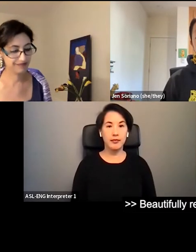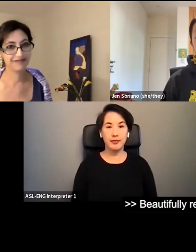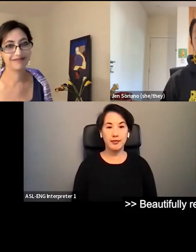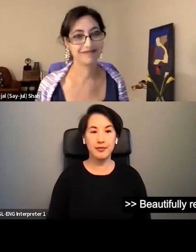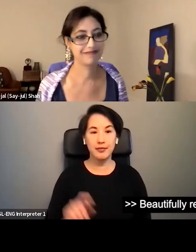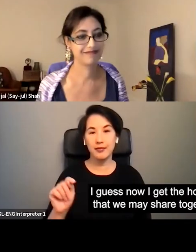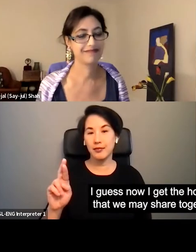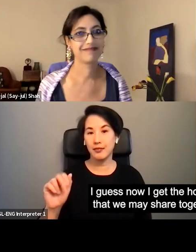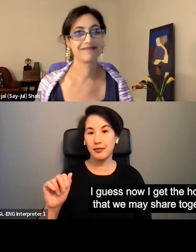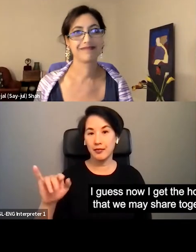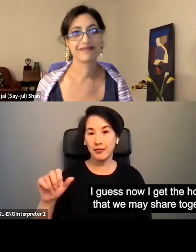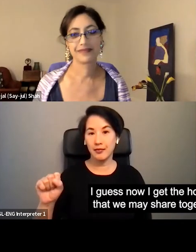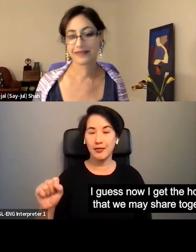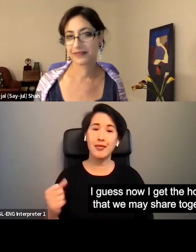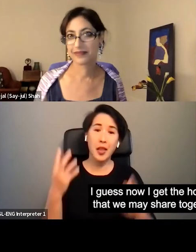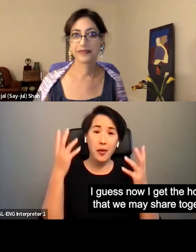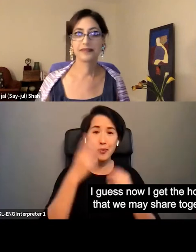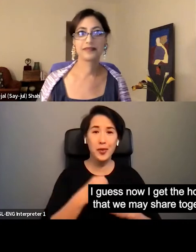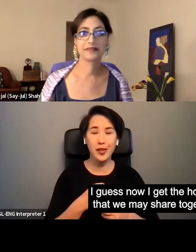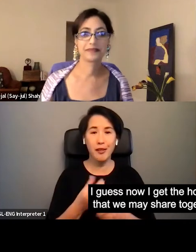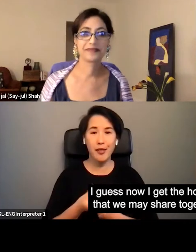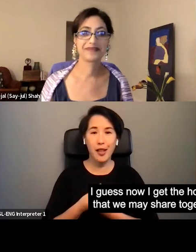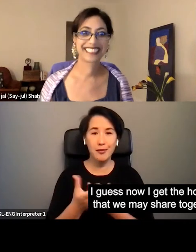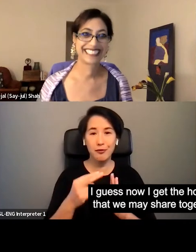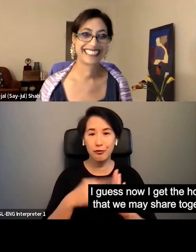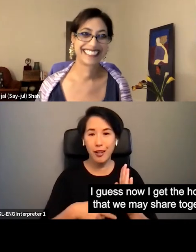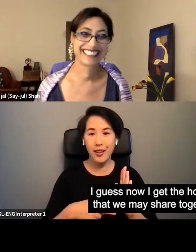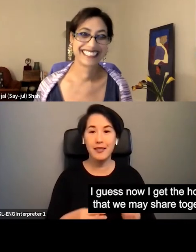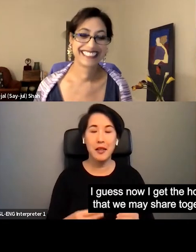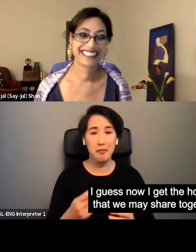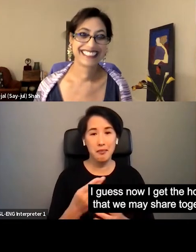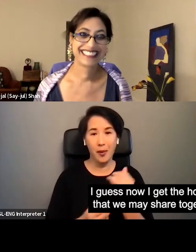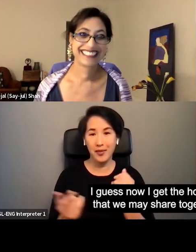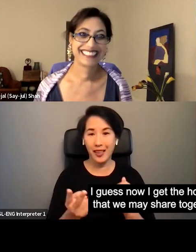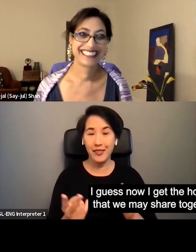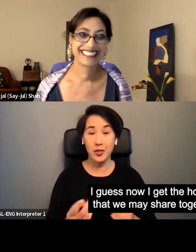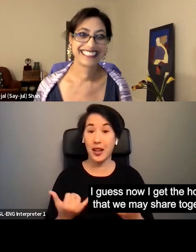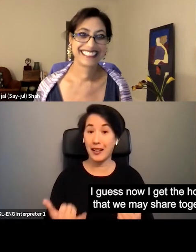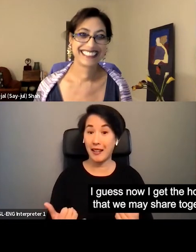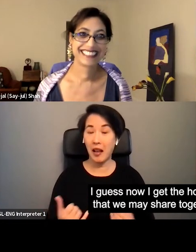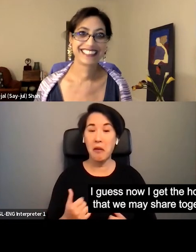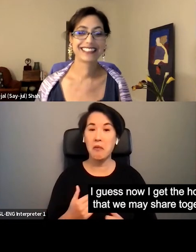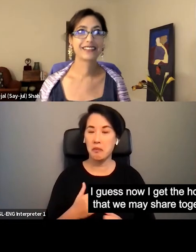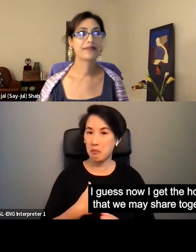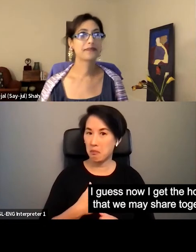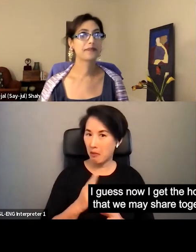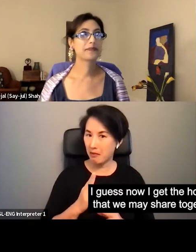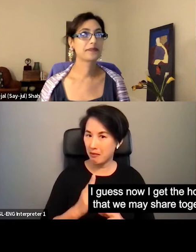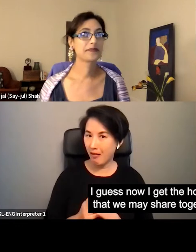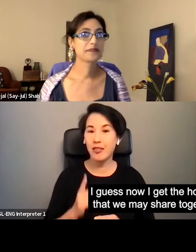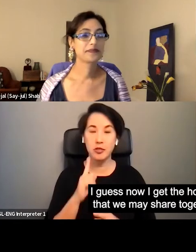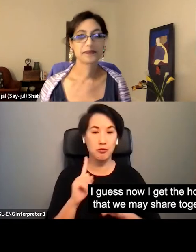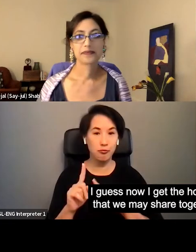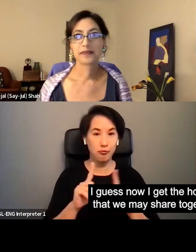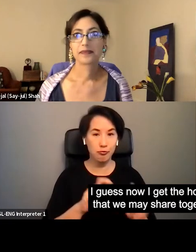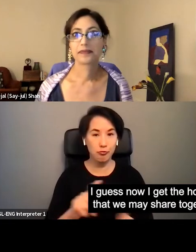Beautifully read, both of you. I guess now I get the honor of asking questions that we may